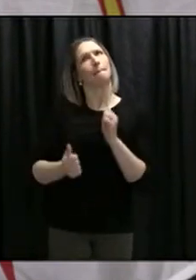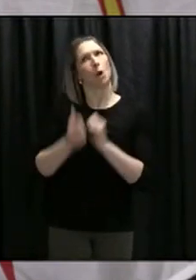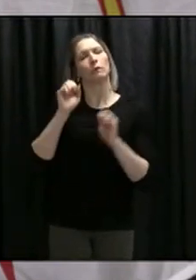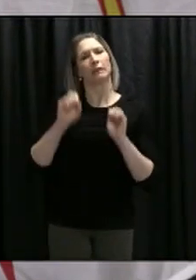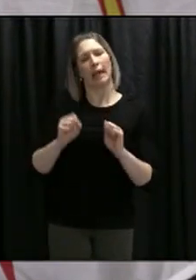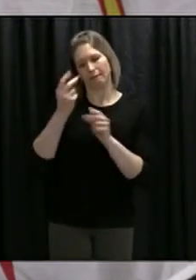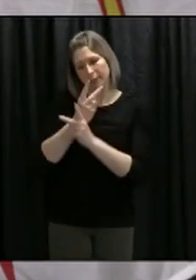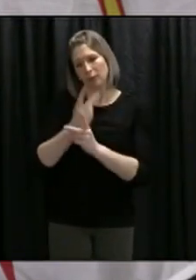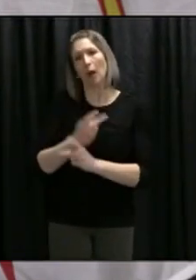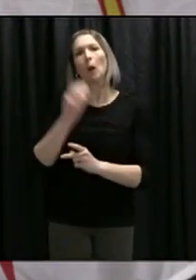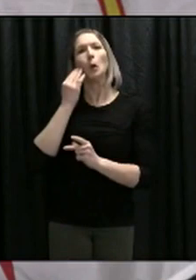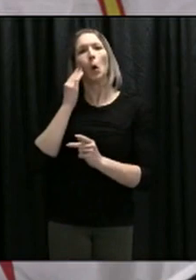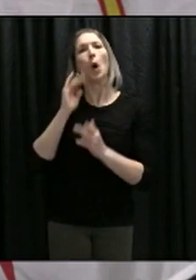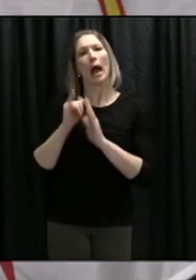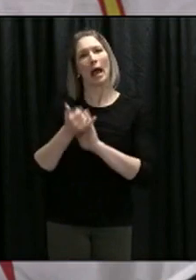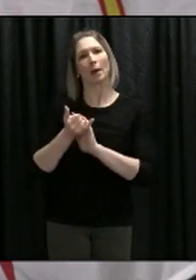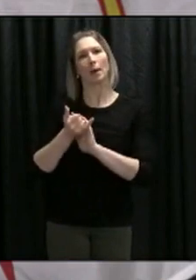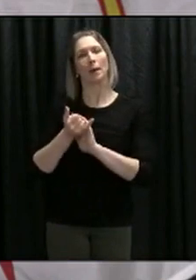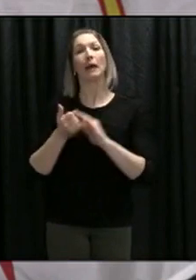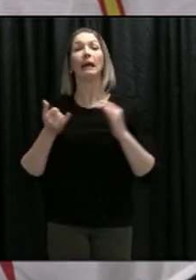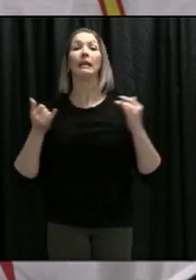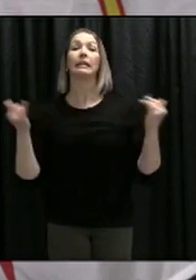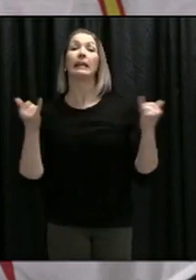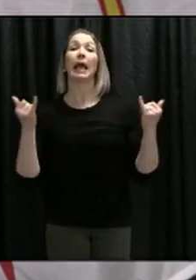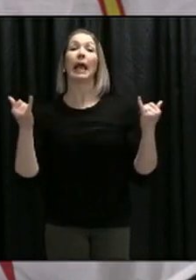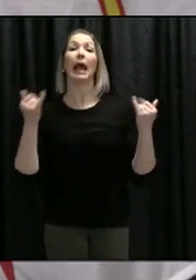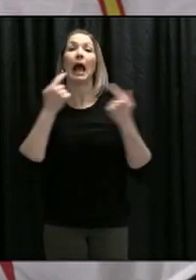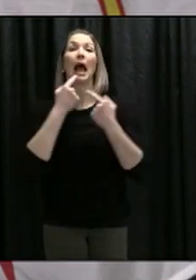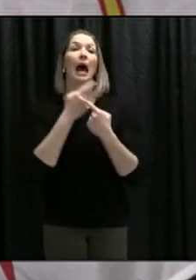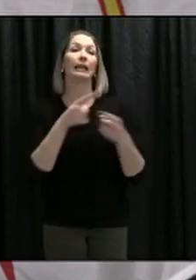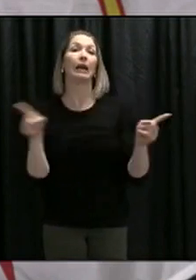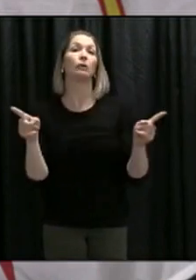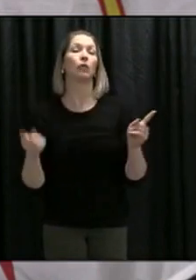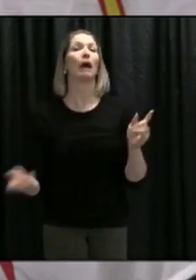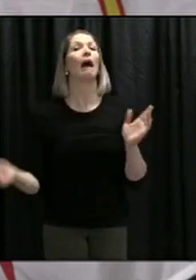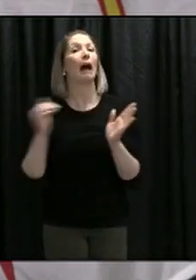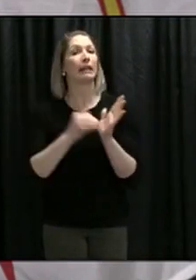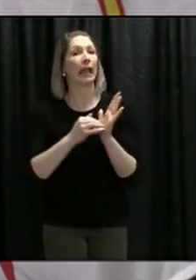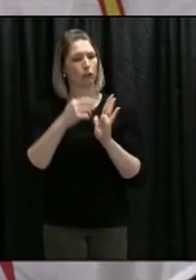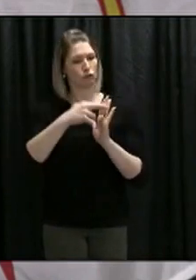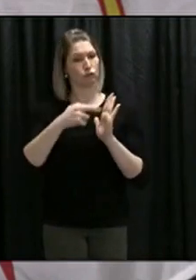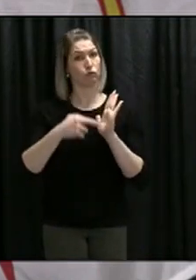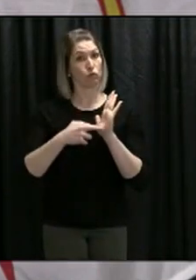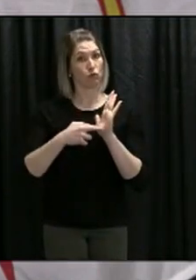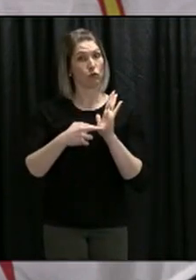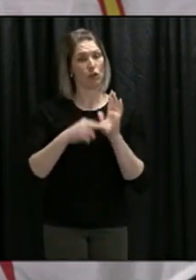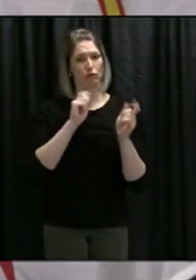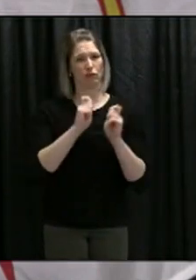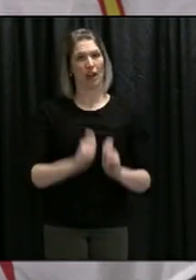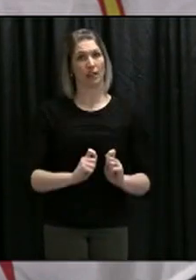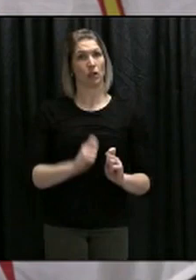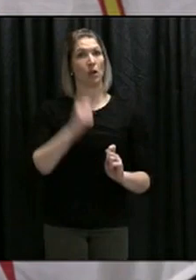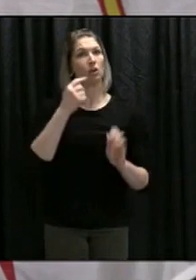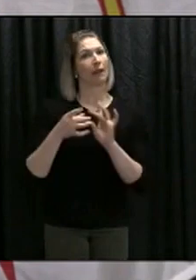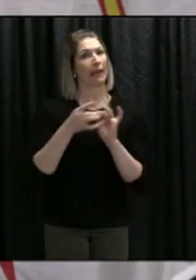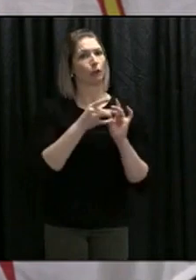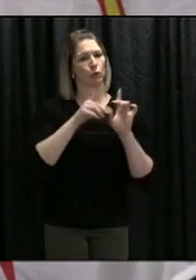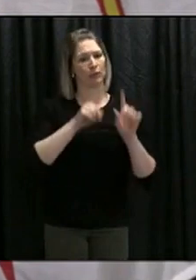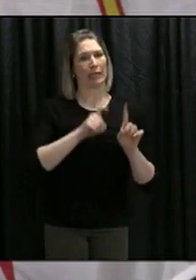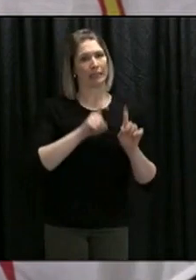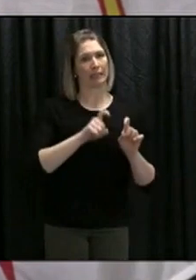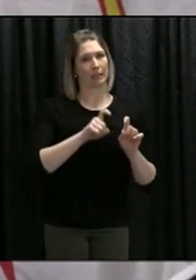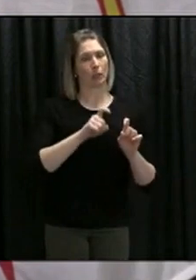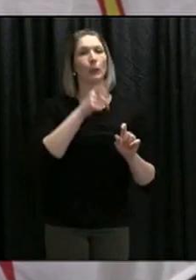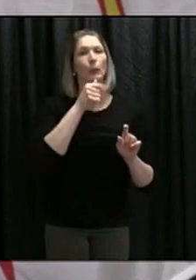I'm announcing today that we will be broadening our testing for COVID-19. Effective tomorrow, we will begin testing anyone